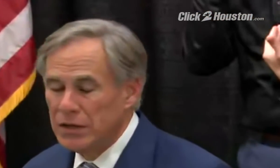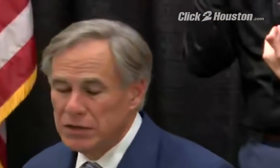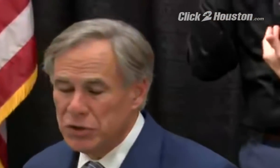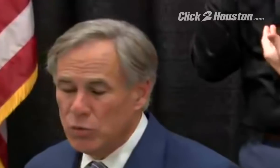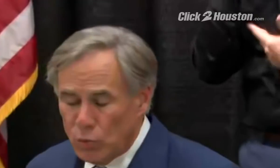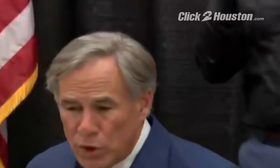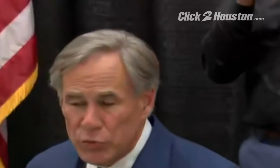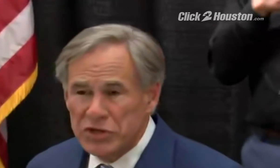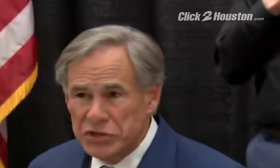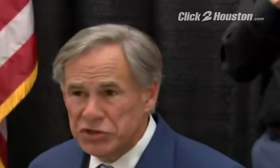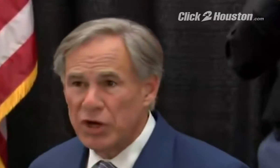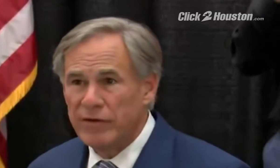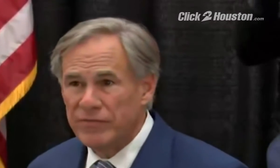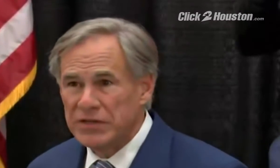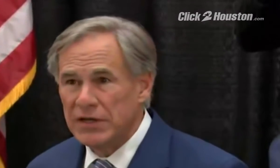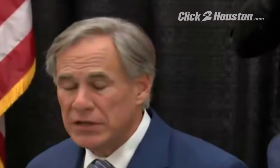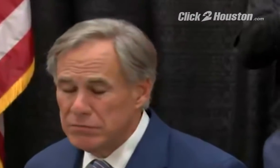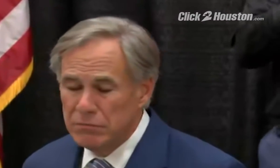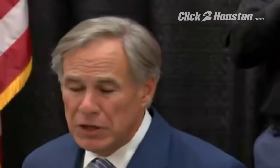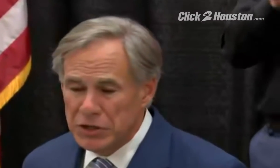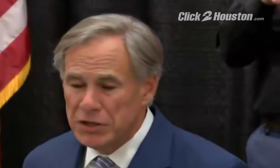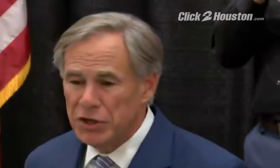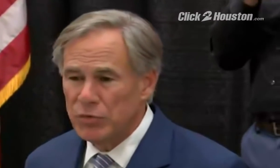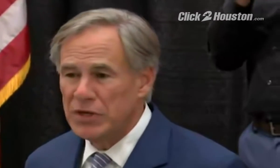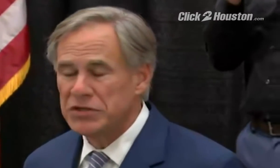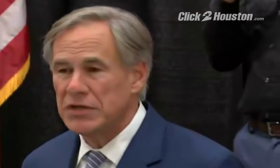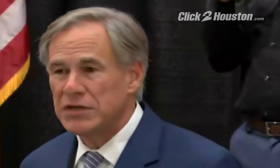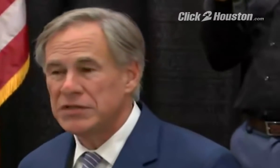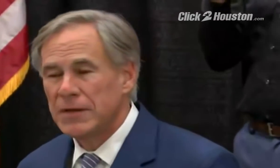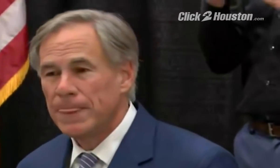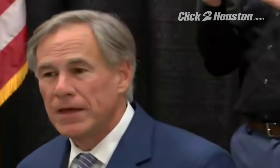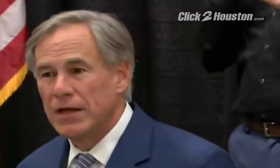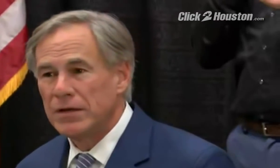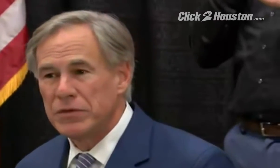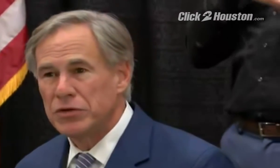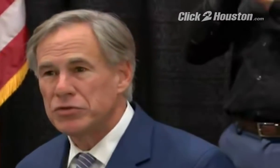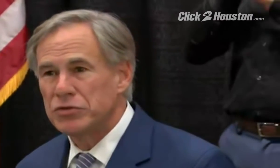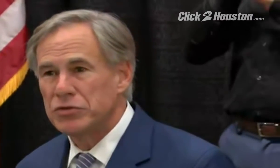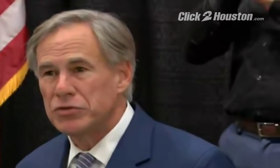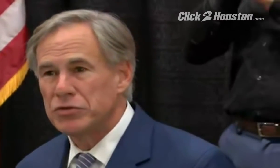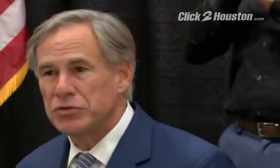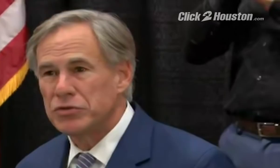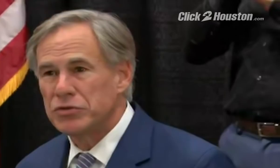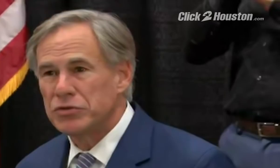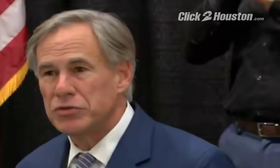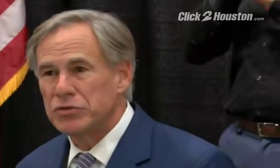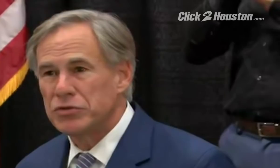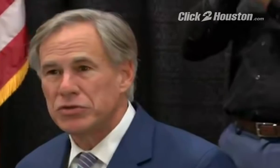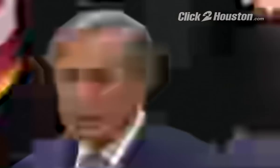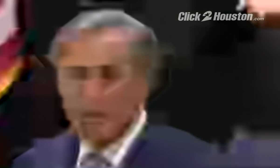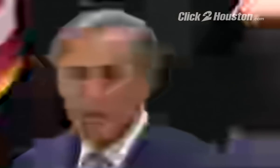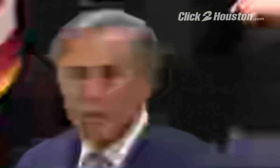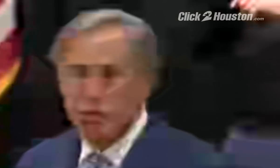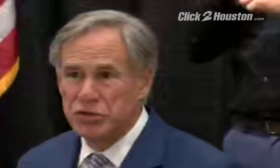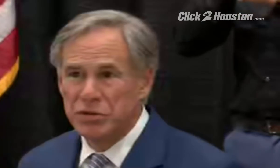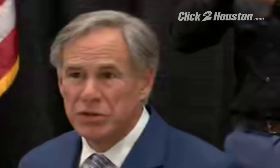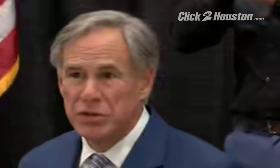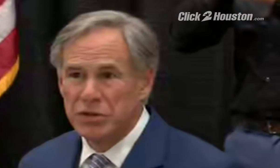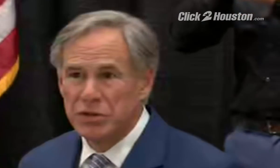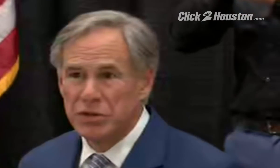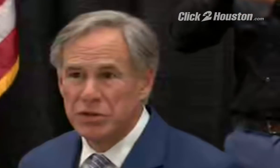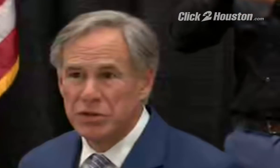now. So one reason is COVID fatigue. Another reason is there sometimes is a perception that a